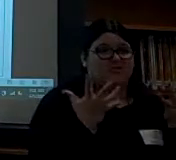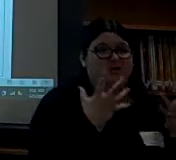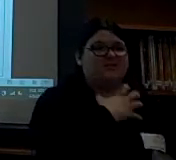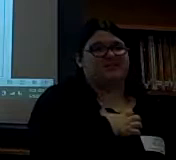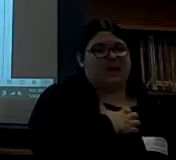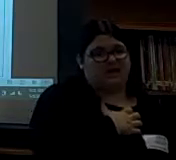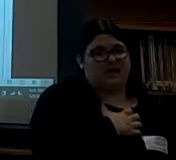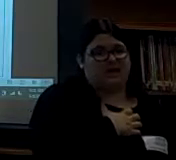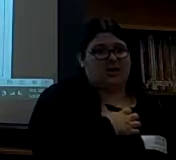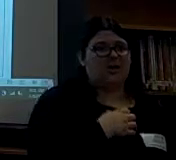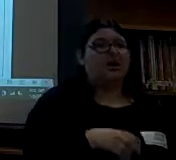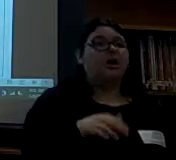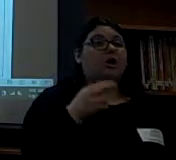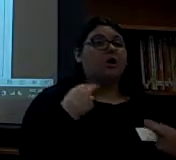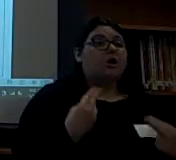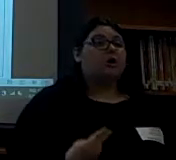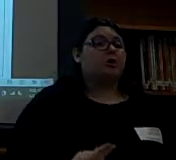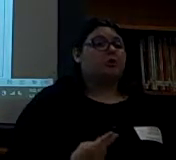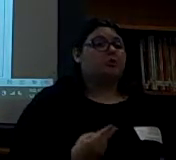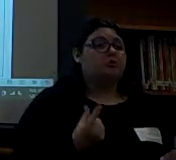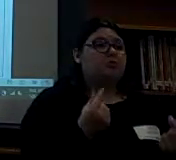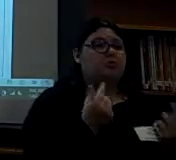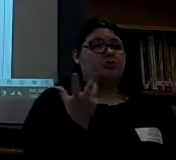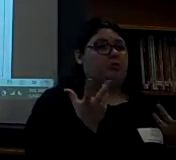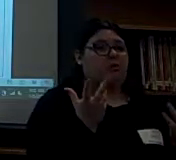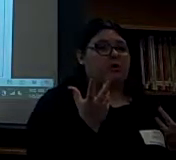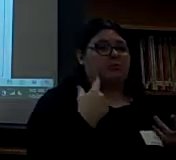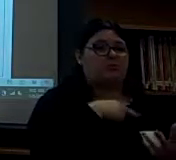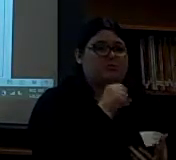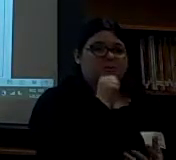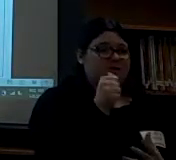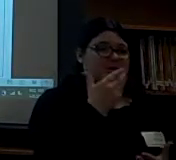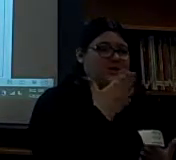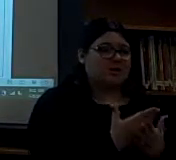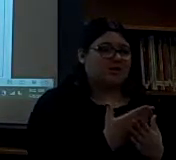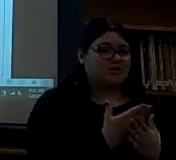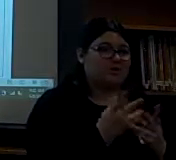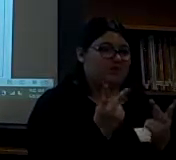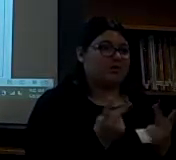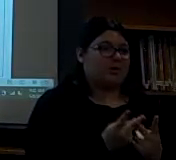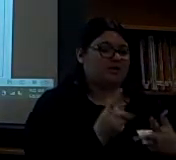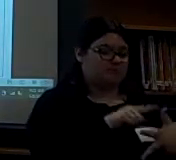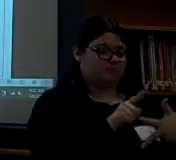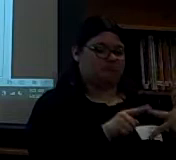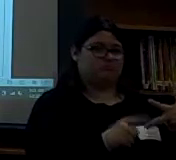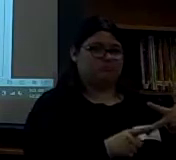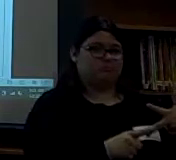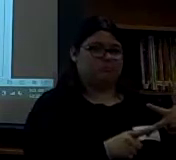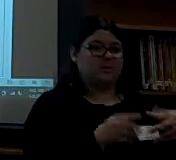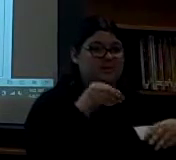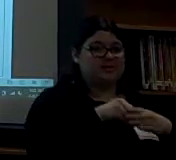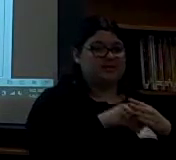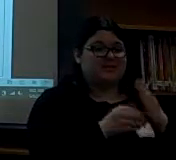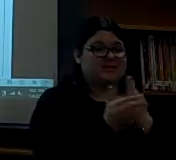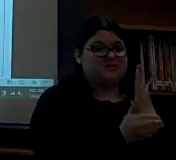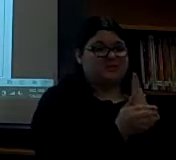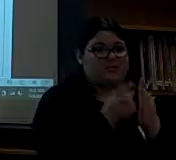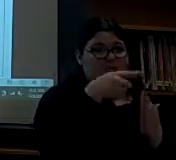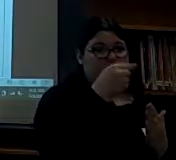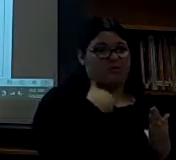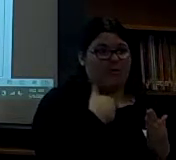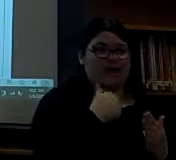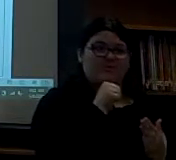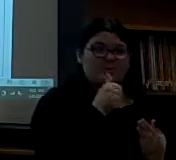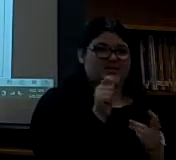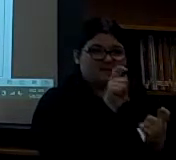So what do human beings do when we are not in a good place? One of three things, and by the way, this is all in the handout that you all got.